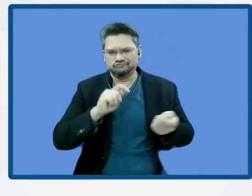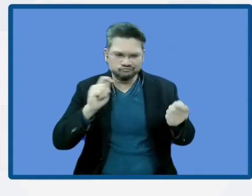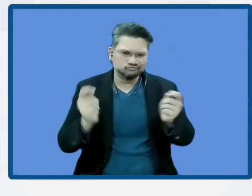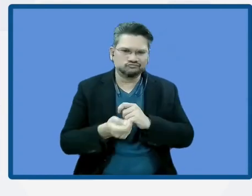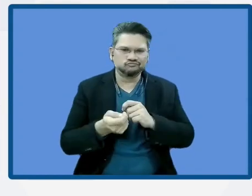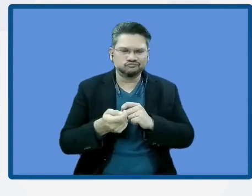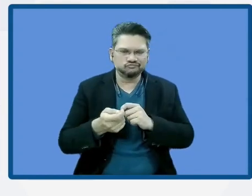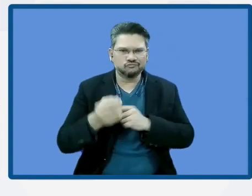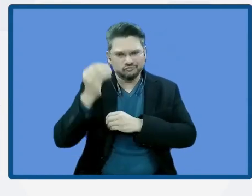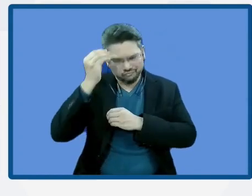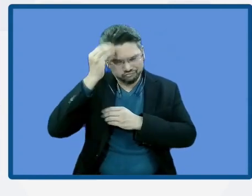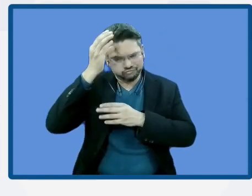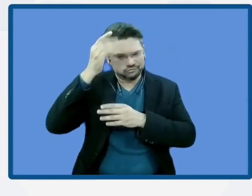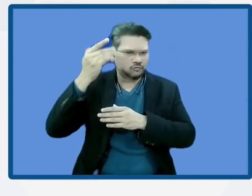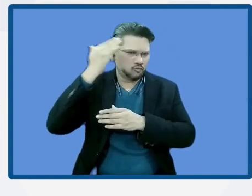the floor.